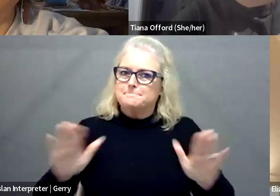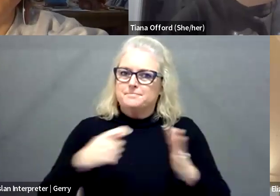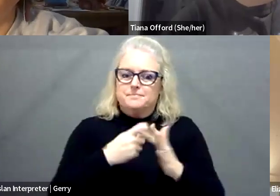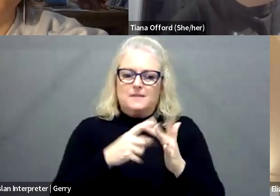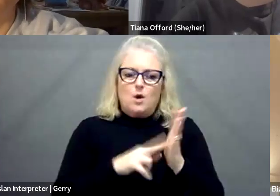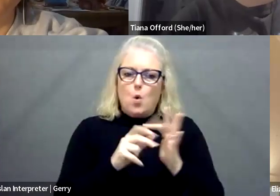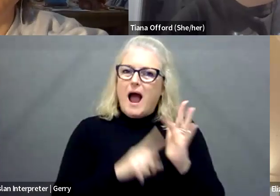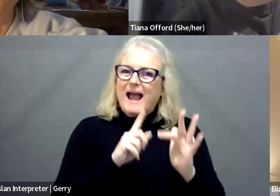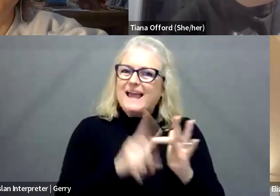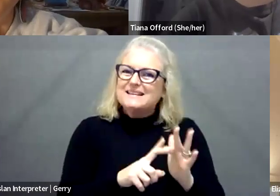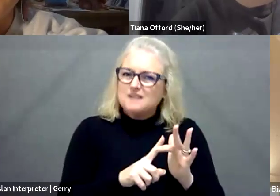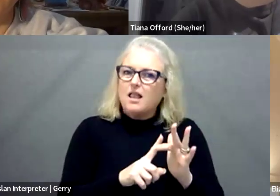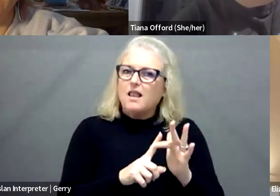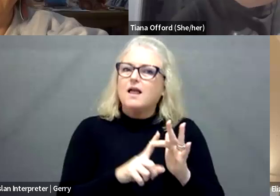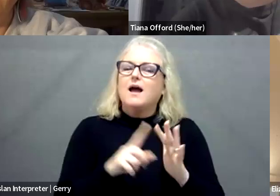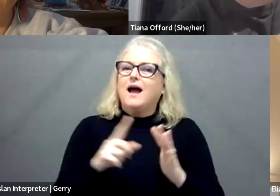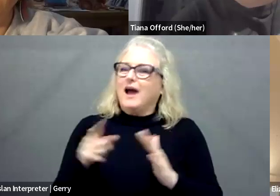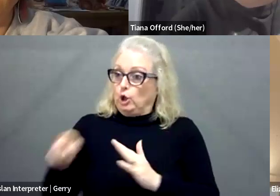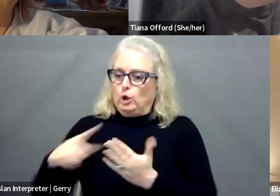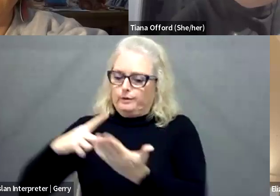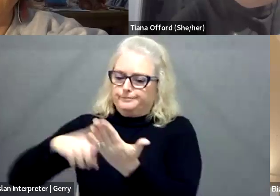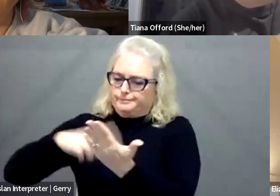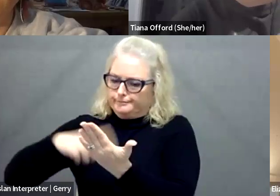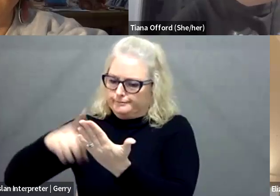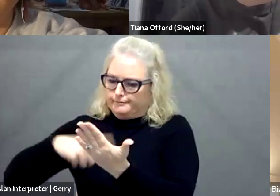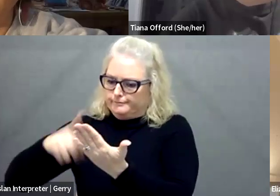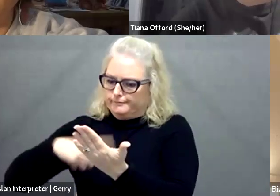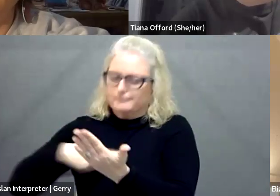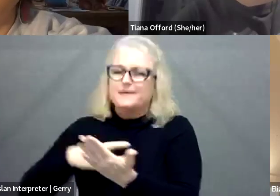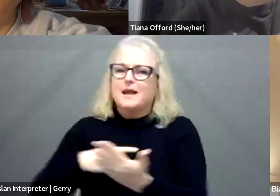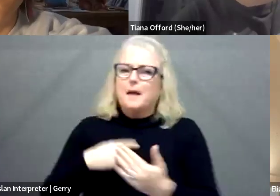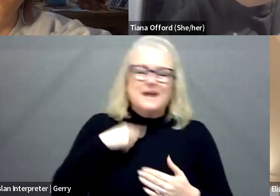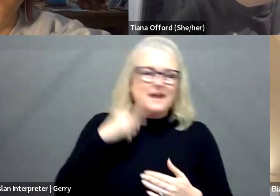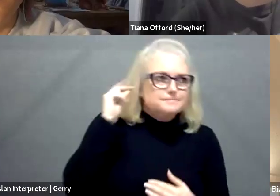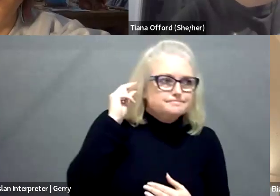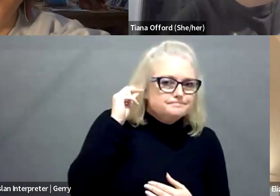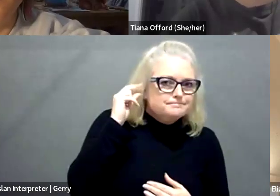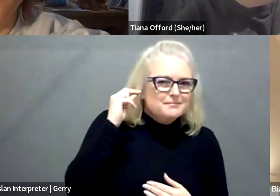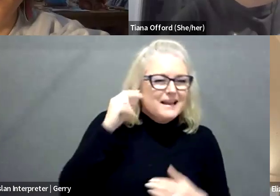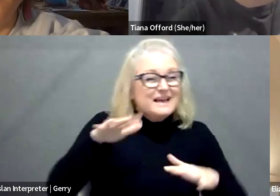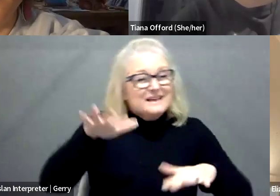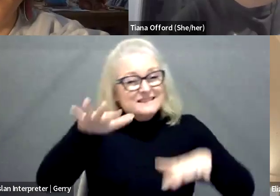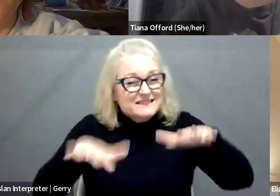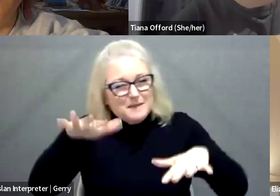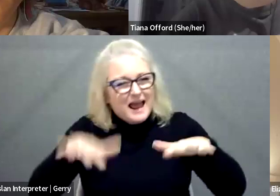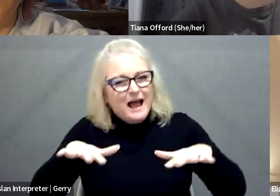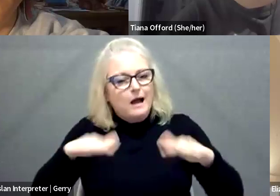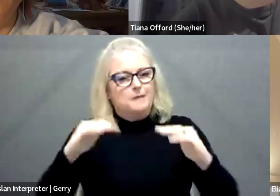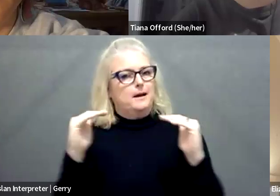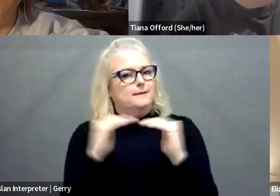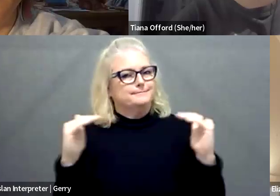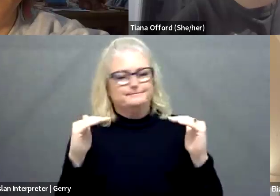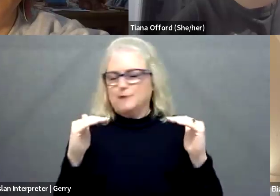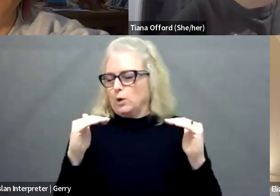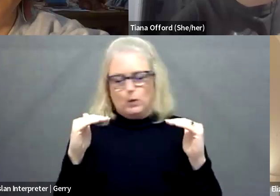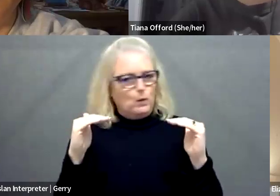screen. It's a similar thing, but it's not the same. And it's becoming more and more difficult to find. So I think it's just